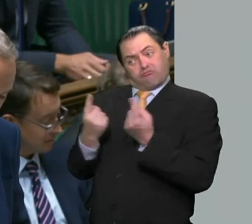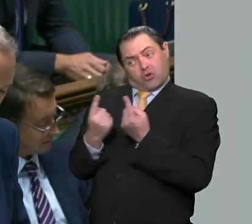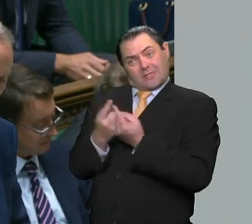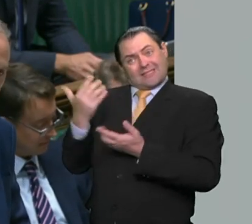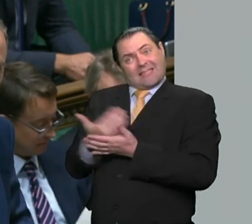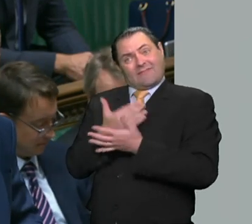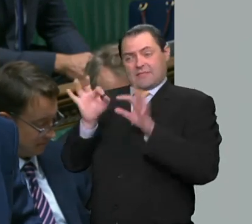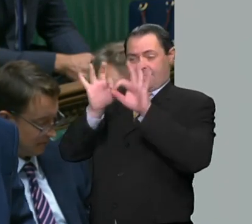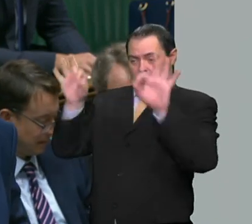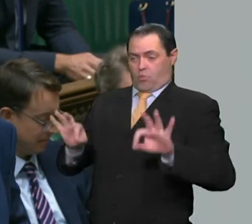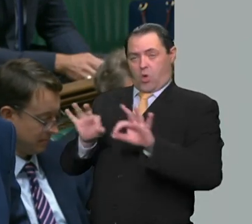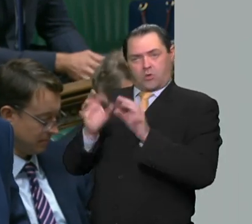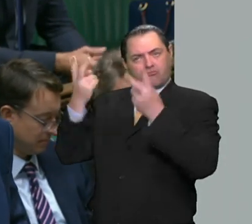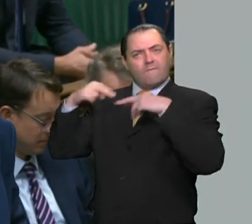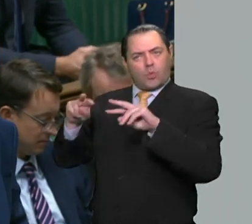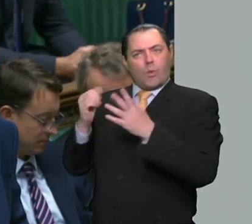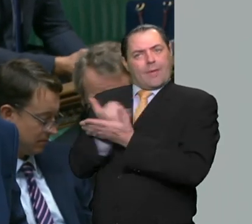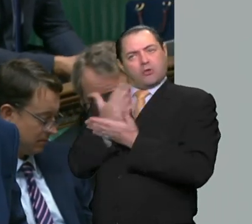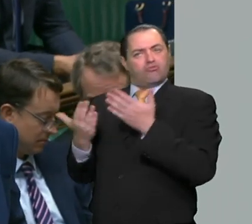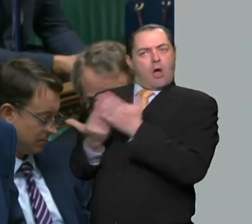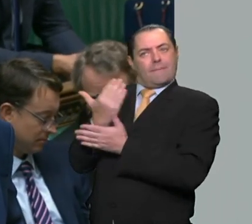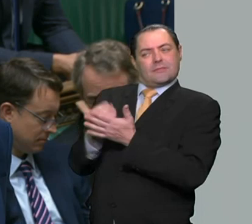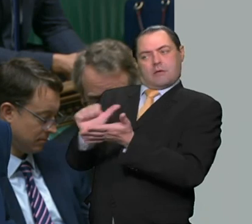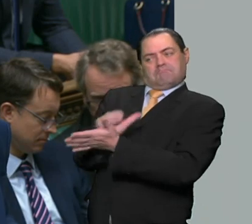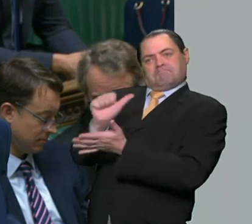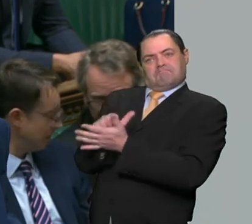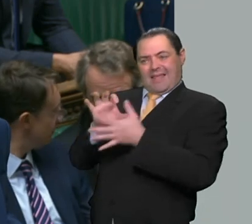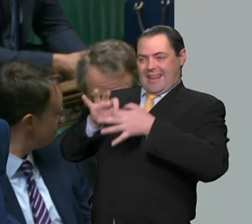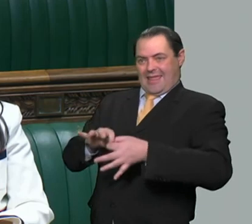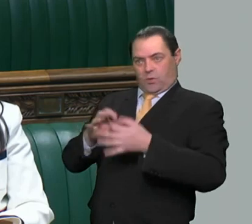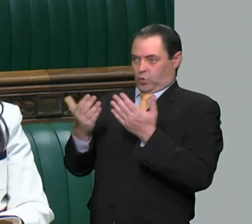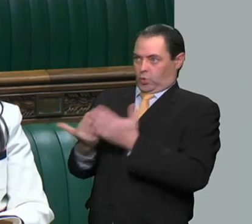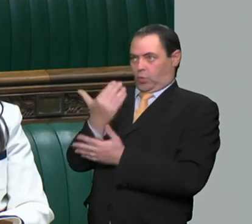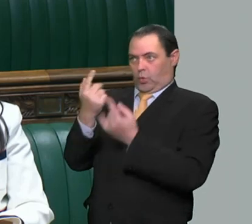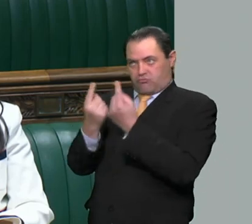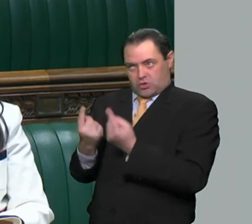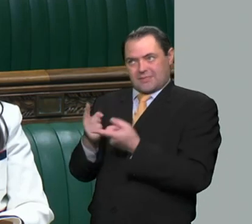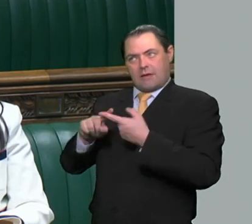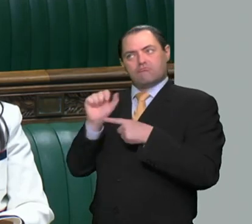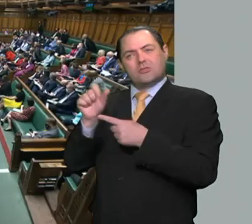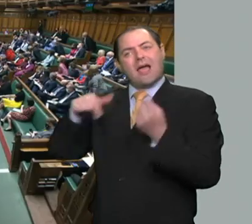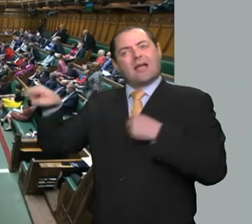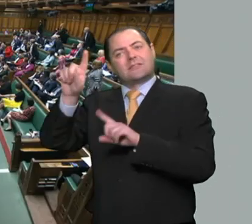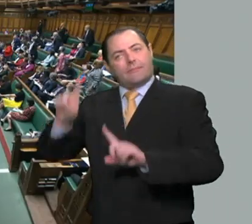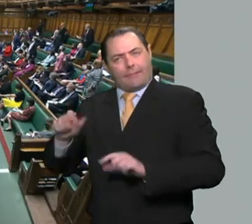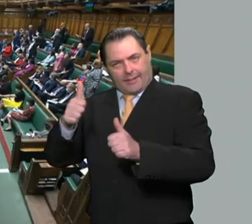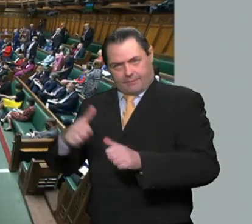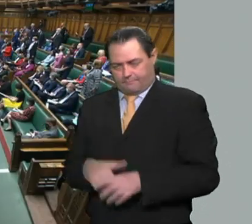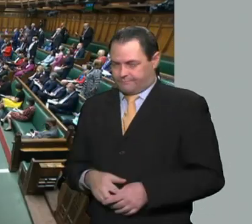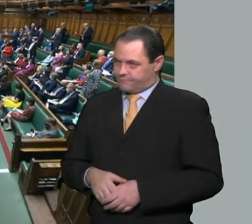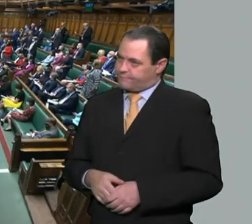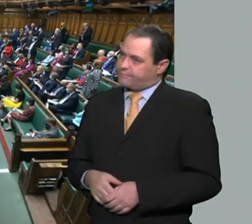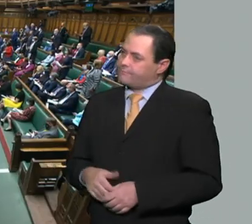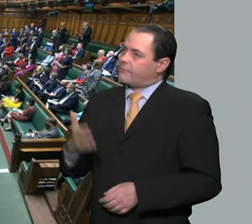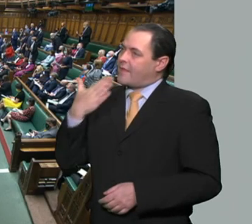sure that it's fit for purpose, that it's updated in line with new products going onto the market, and above all, that it protects consumers. Jonathan Gullis.